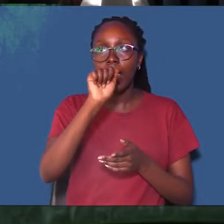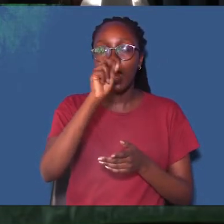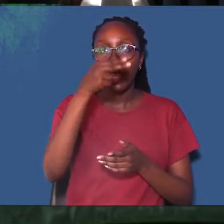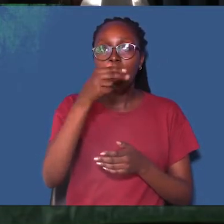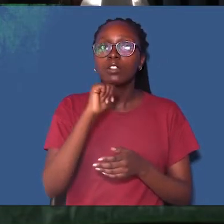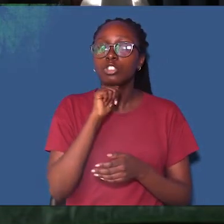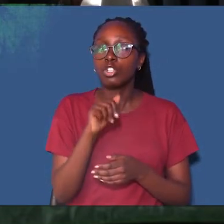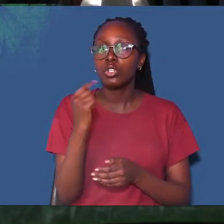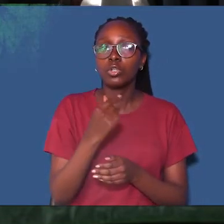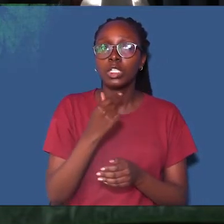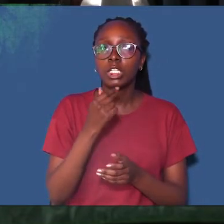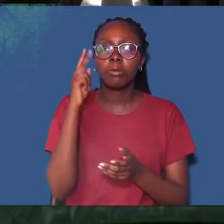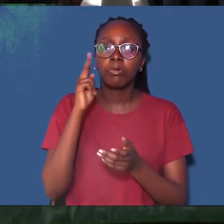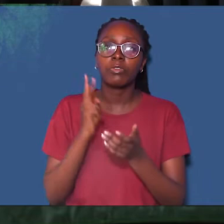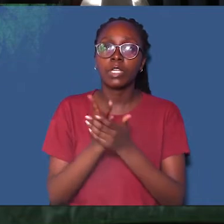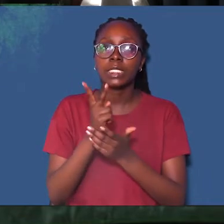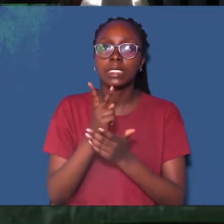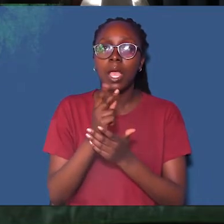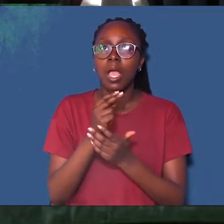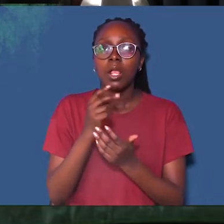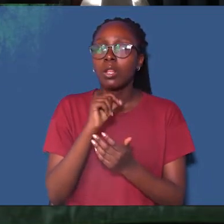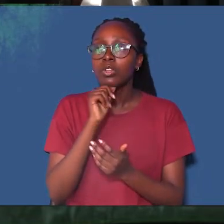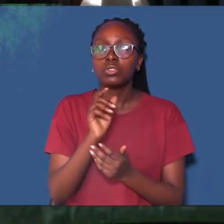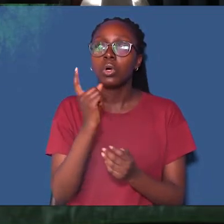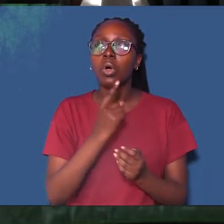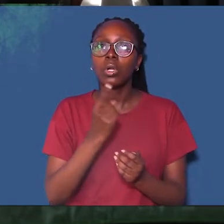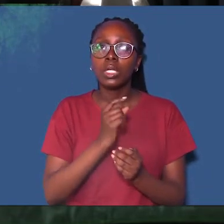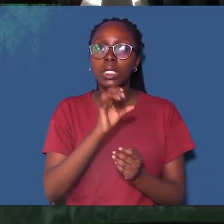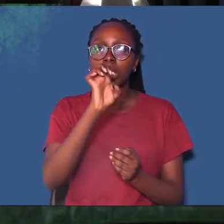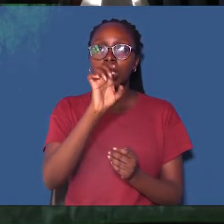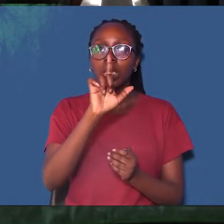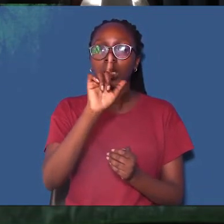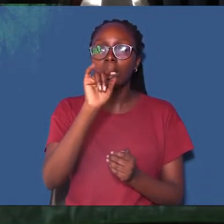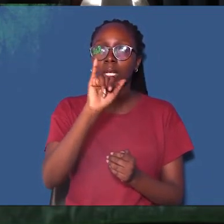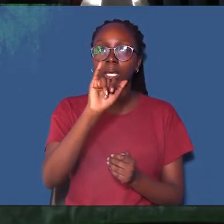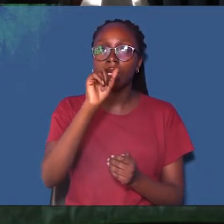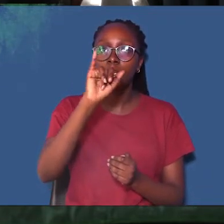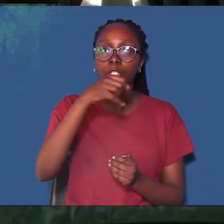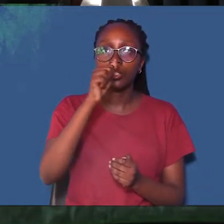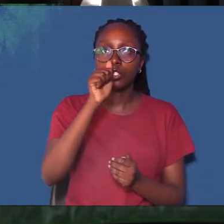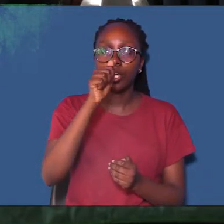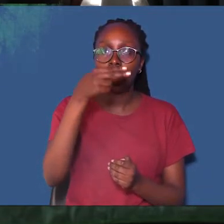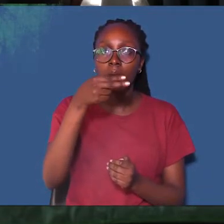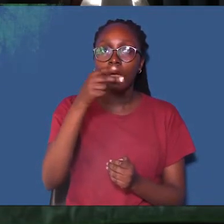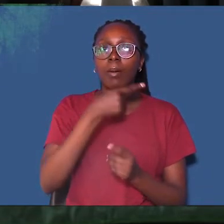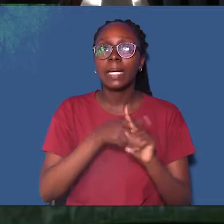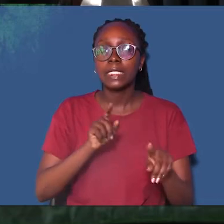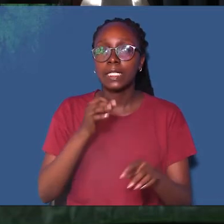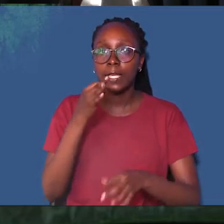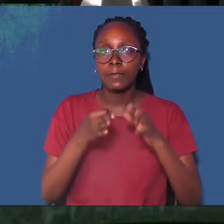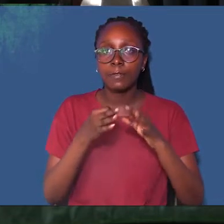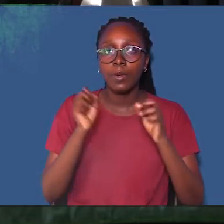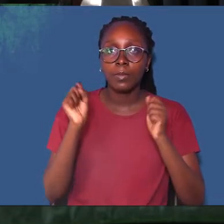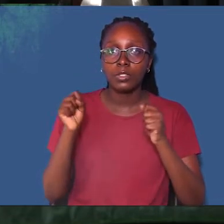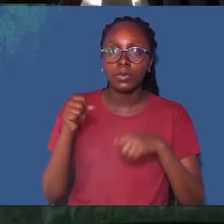come back to life. But when we get the revelation through the Holy Spirit and accept and believe the fact that Jesus